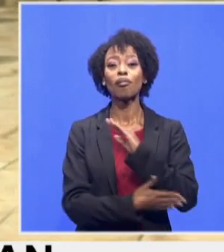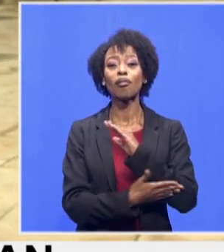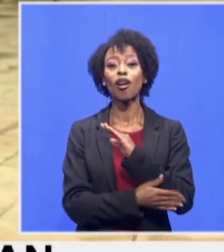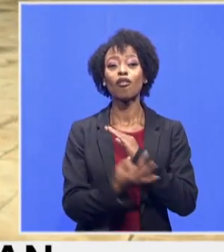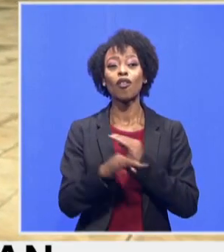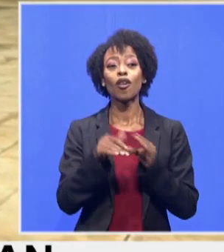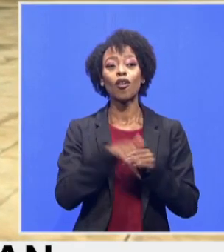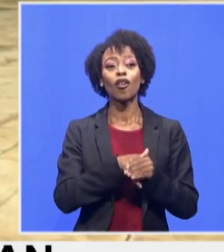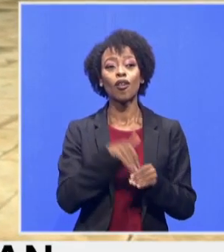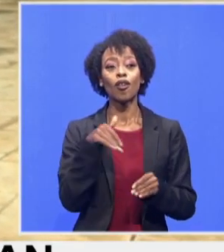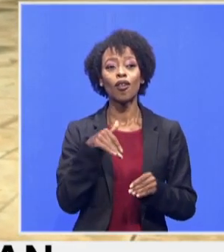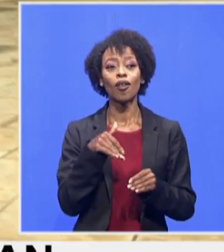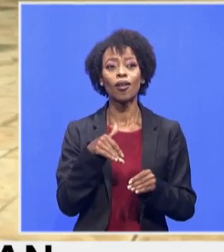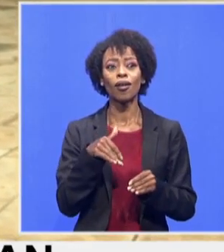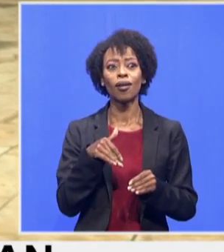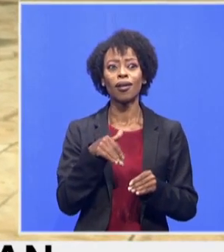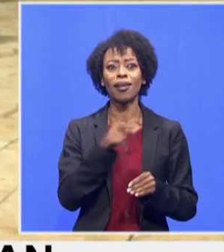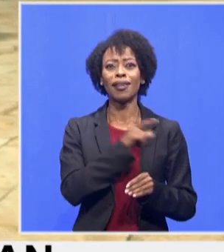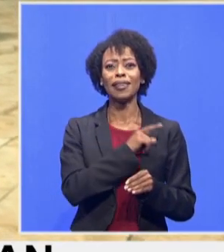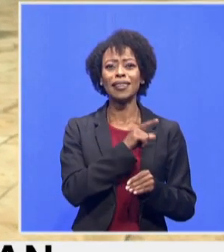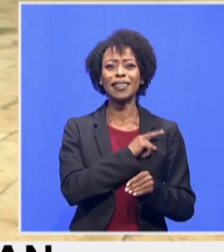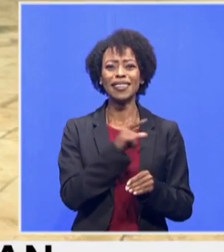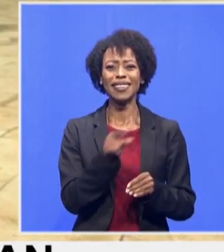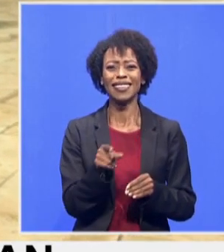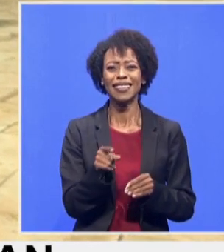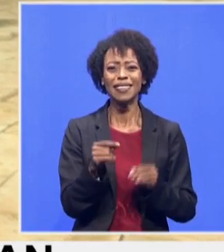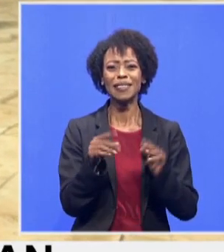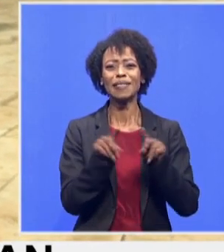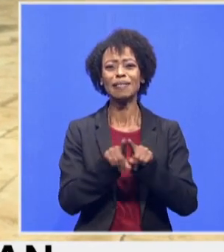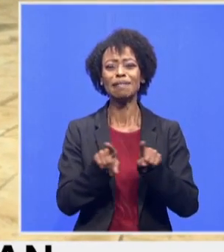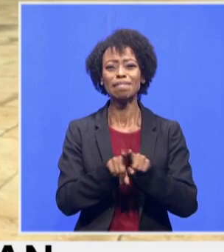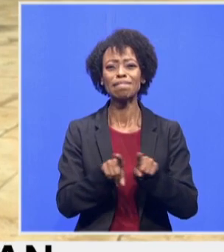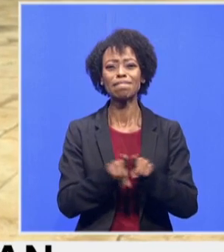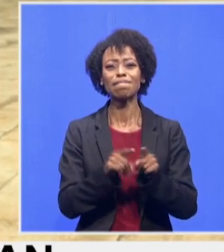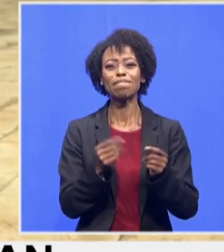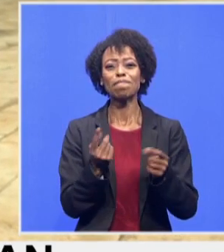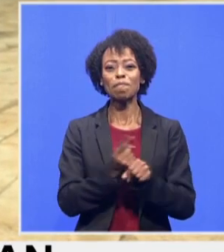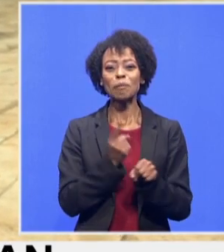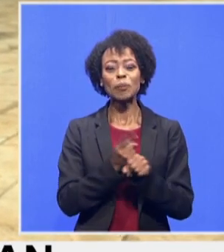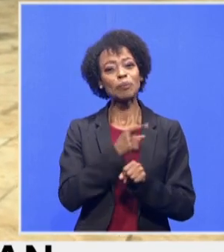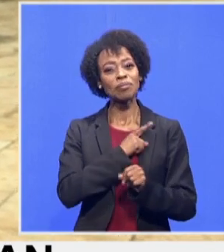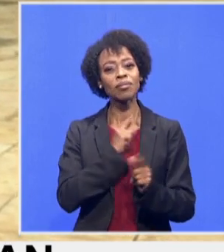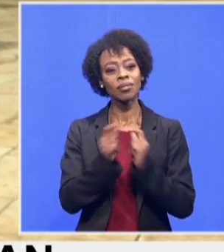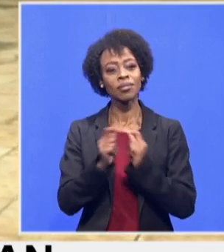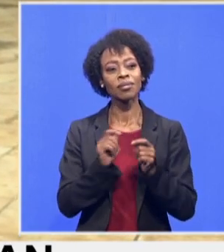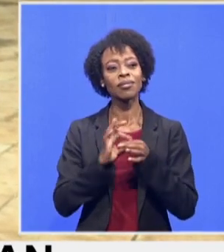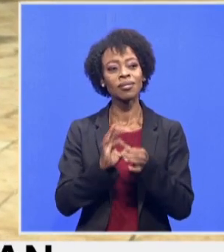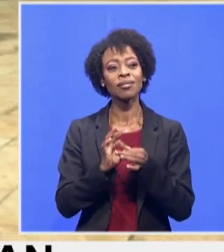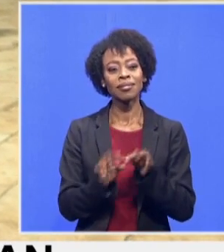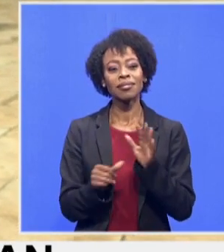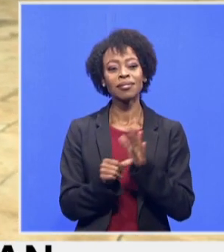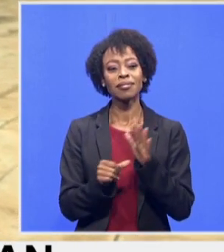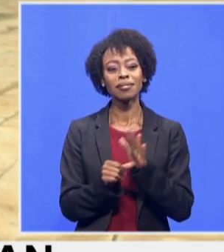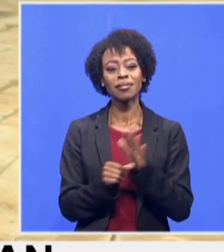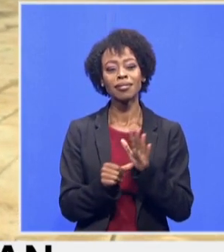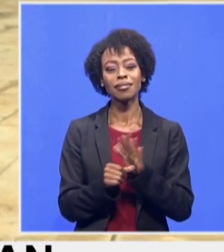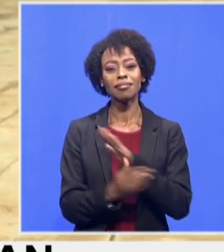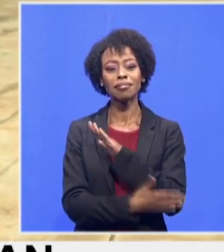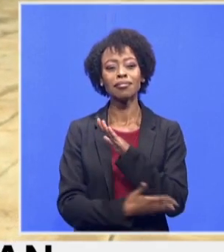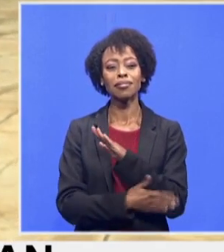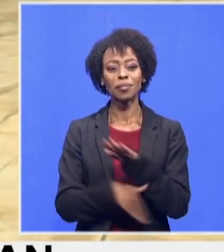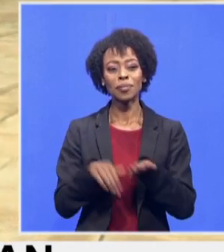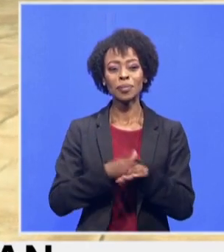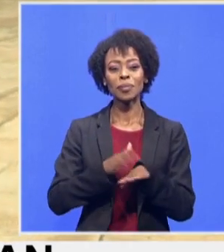bilateral relations with President Ramaphosa, and actually the importance of the trade relations between these two countries, particularly with